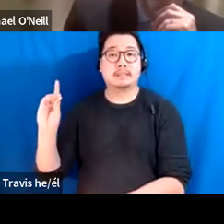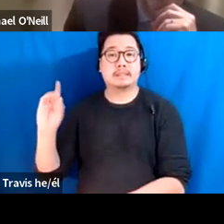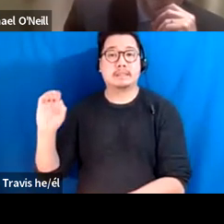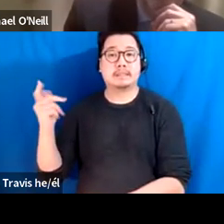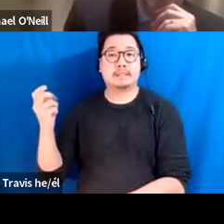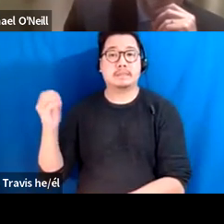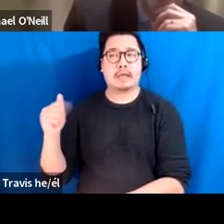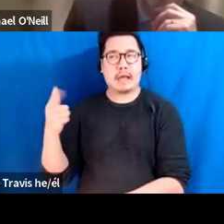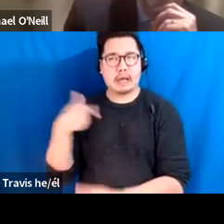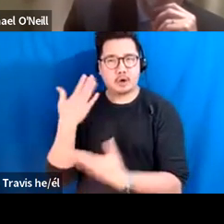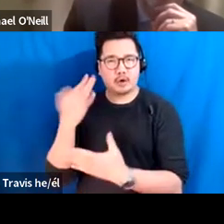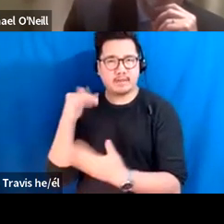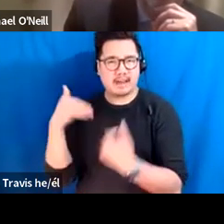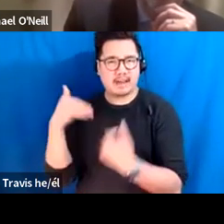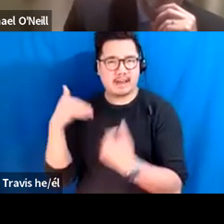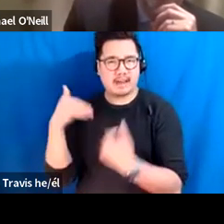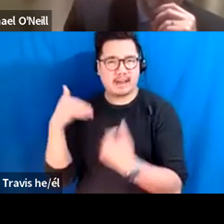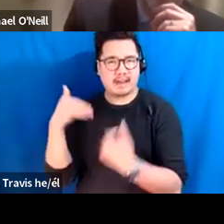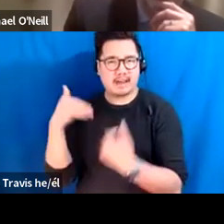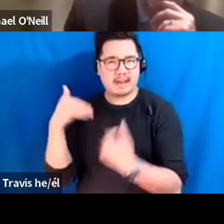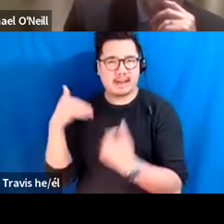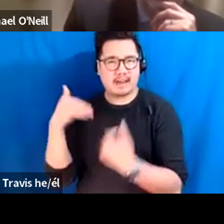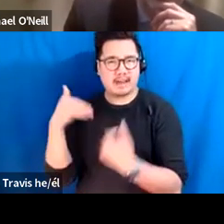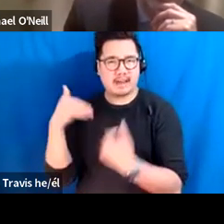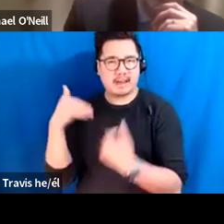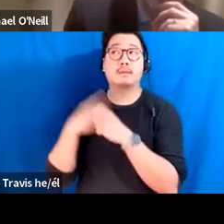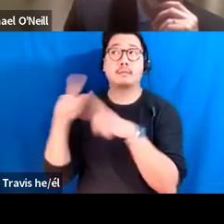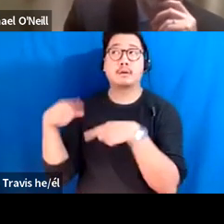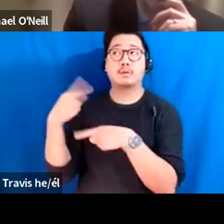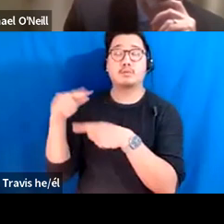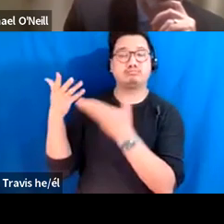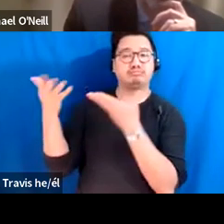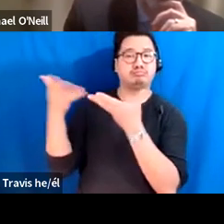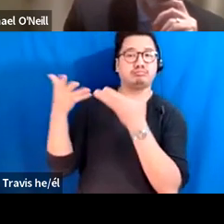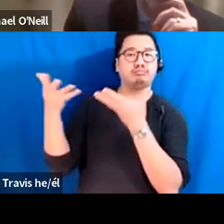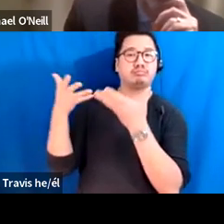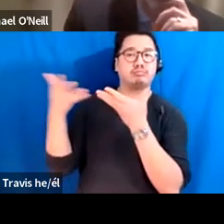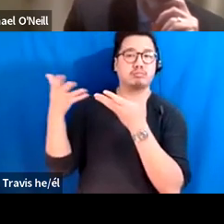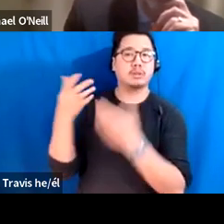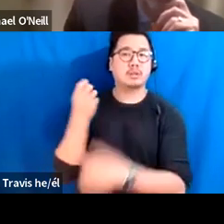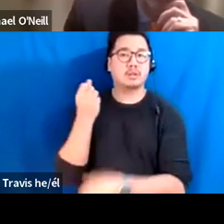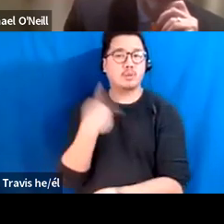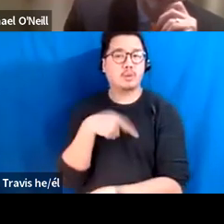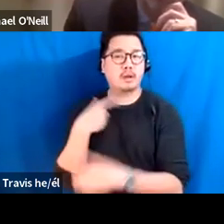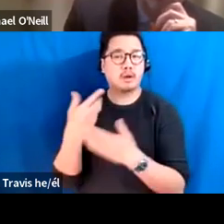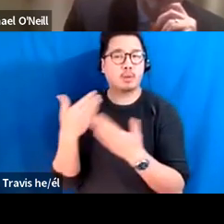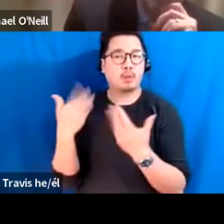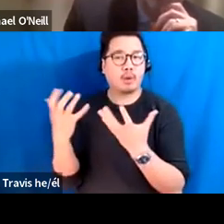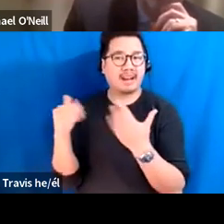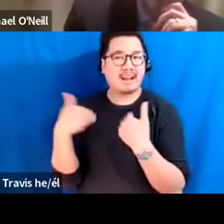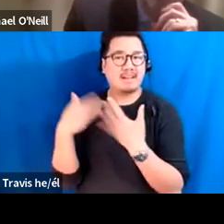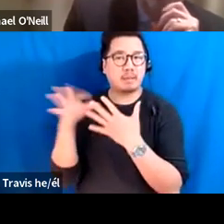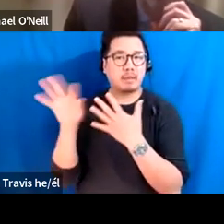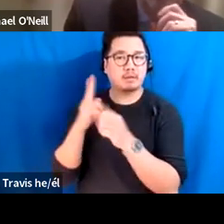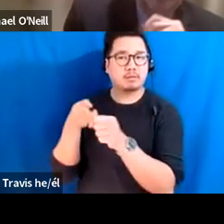really we've been doing that all year because we wanted to have opt-out policies it's also problematic to us that you have to be consented